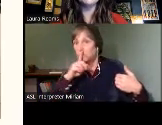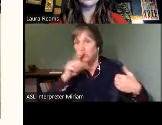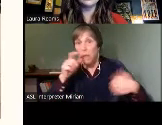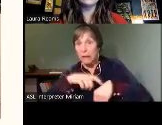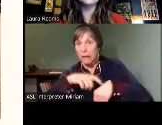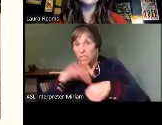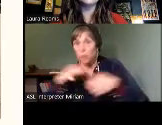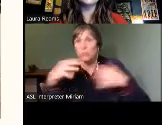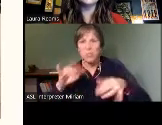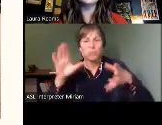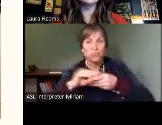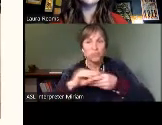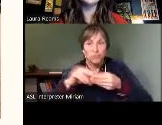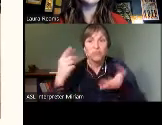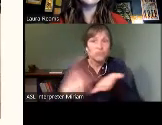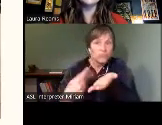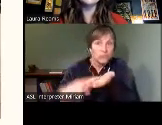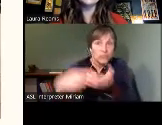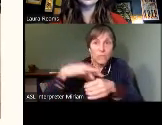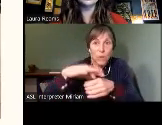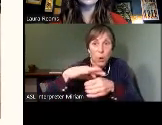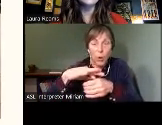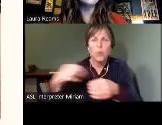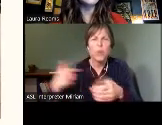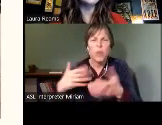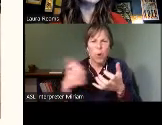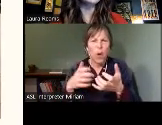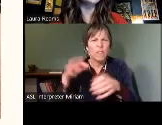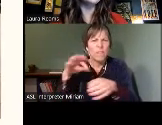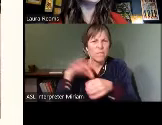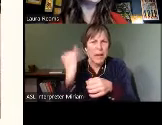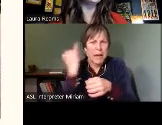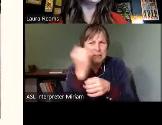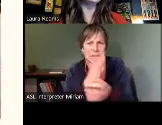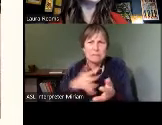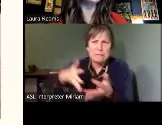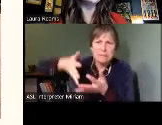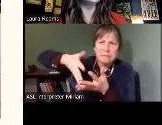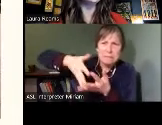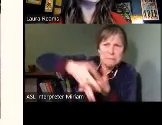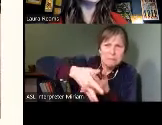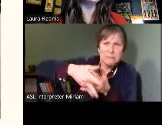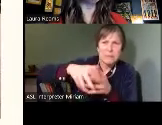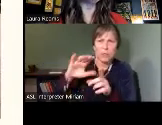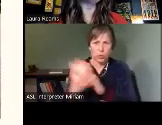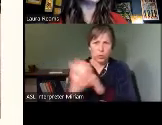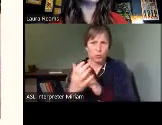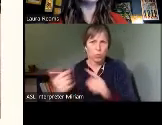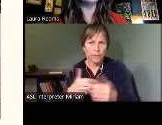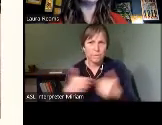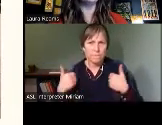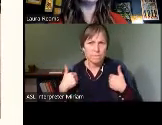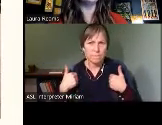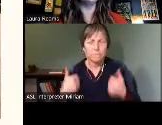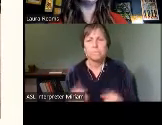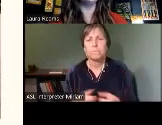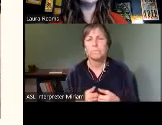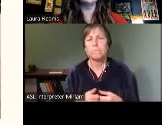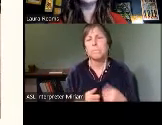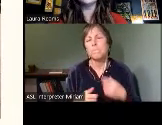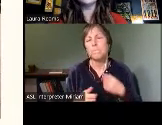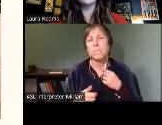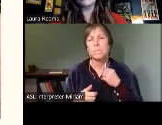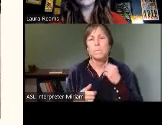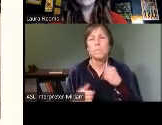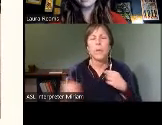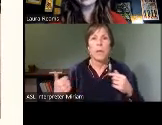and really work hard to ingrain it in our culture um some of the other things that we've done um relate to you